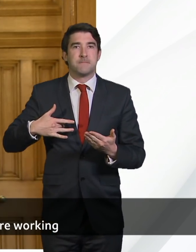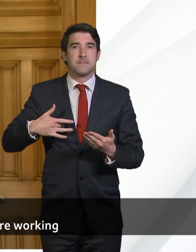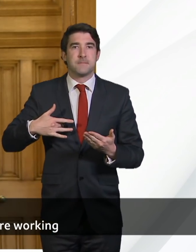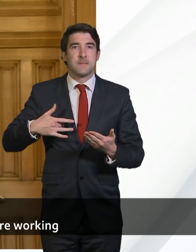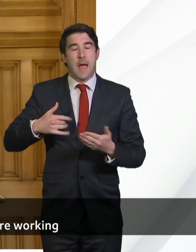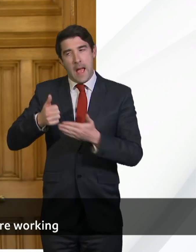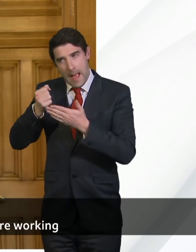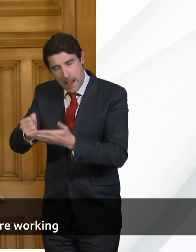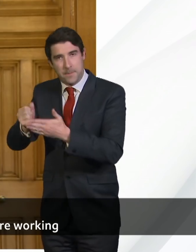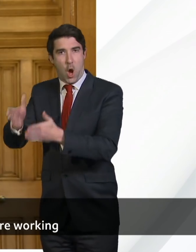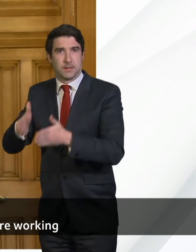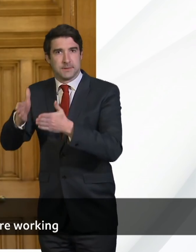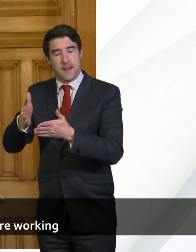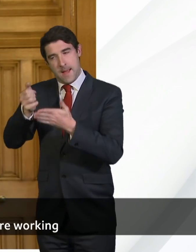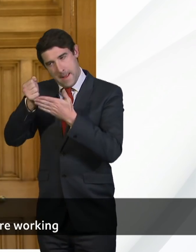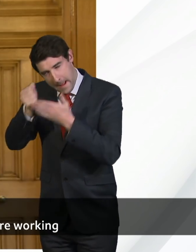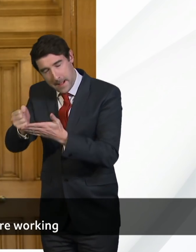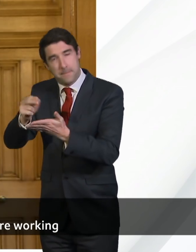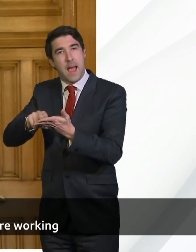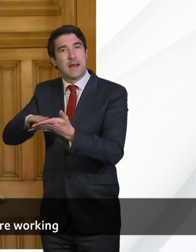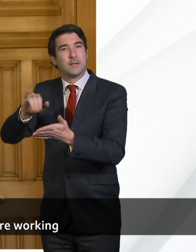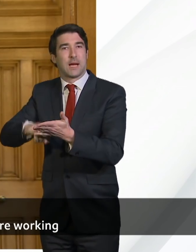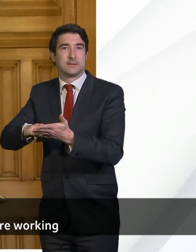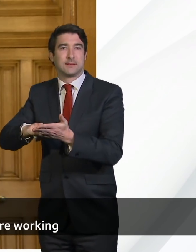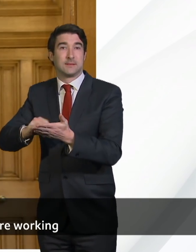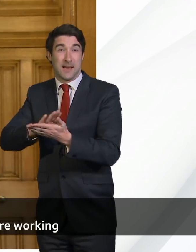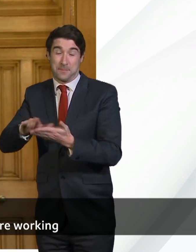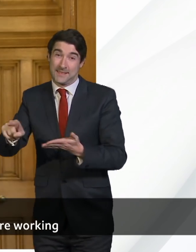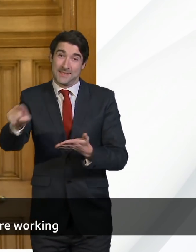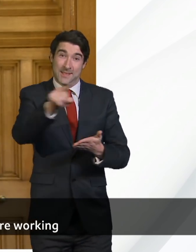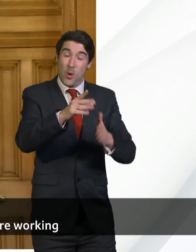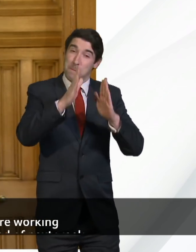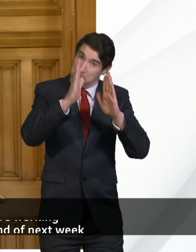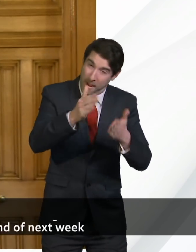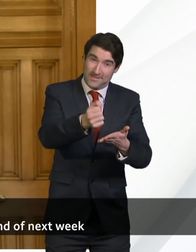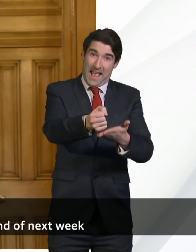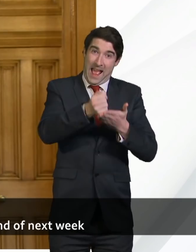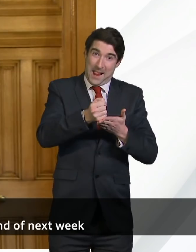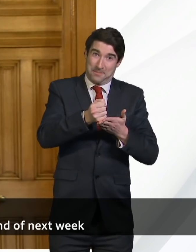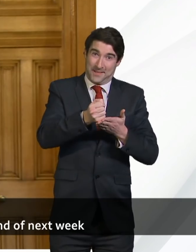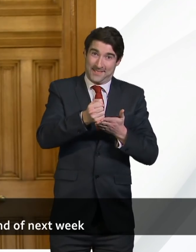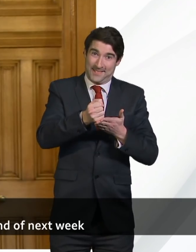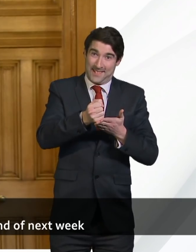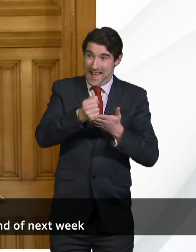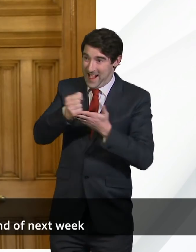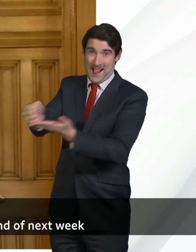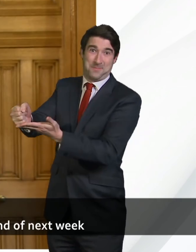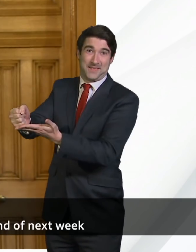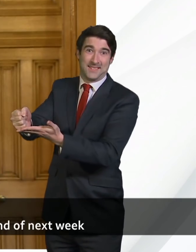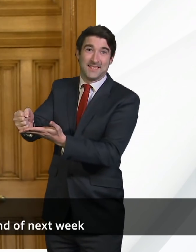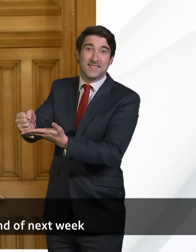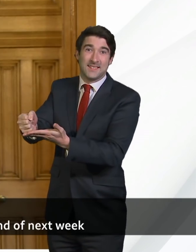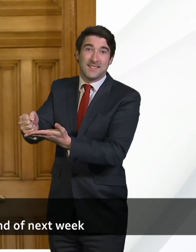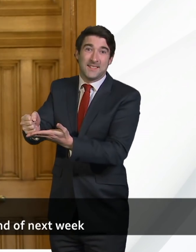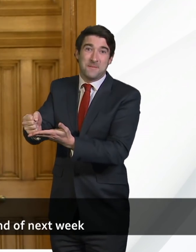keep complying with the guidance. And as we've said consistently from the outset, it's vital we take the right decisions at the